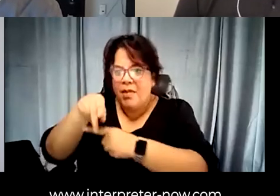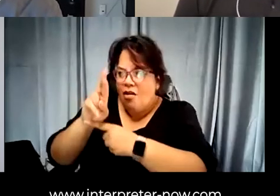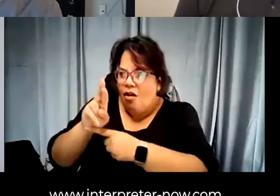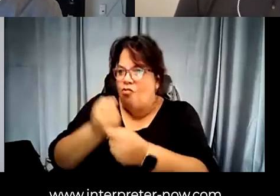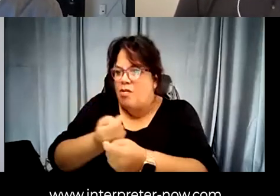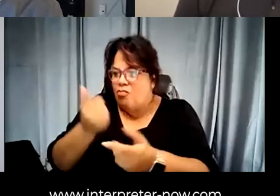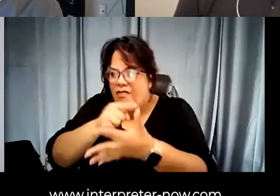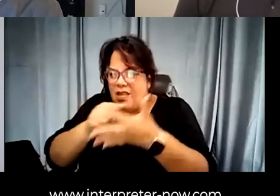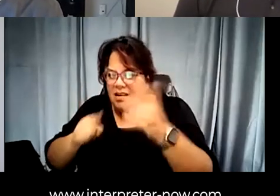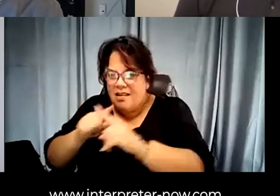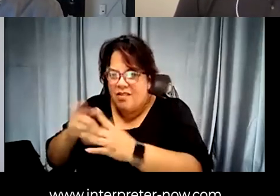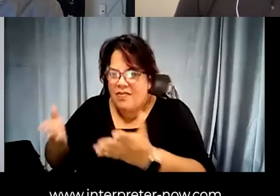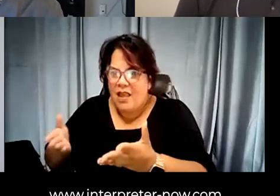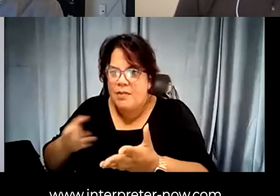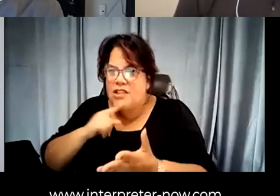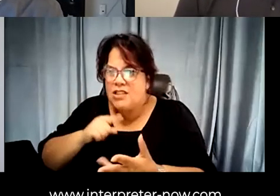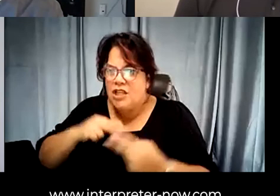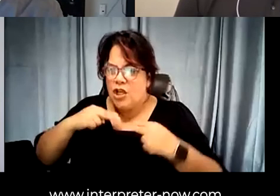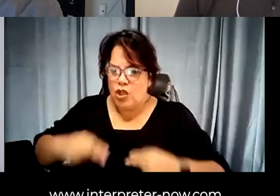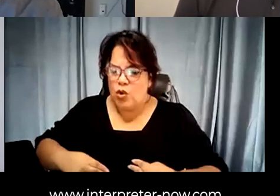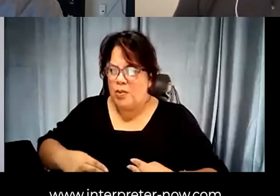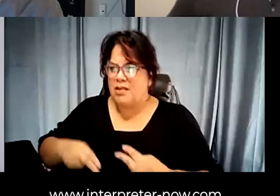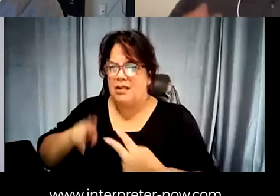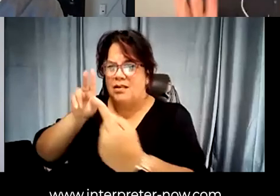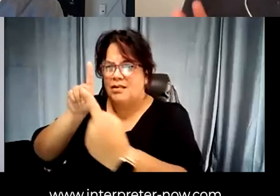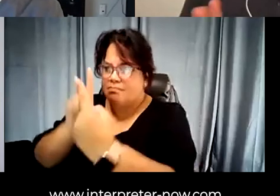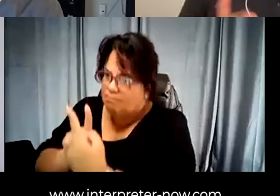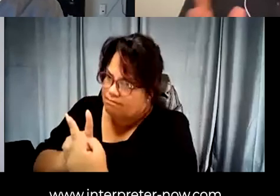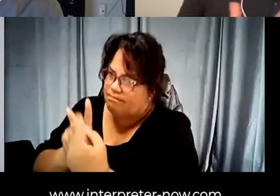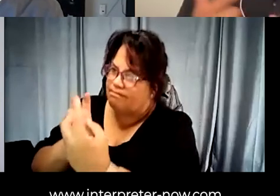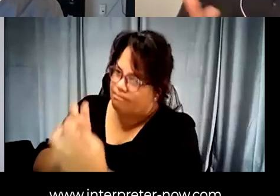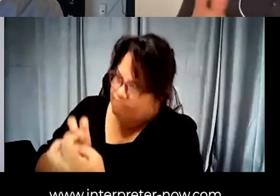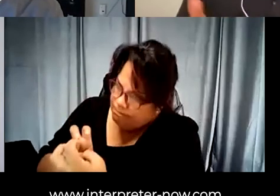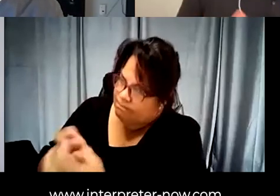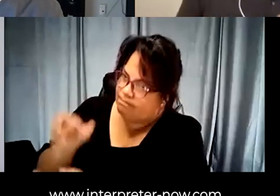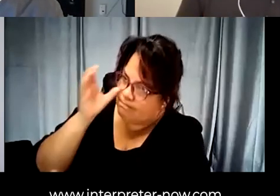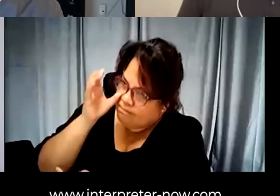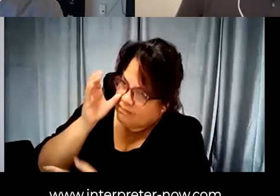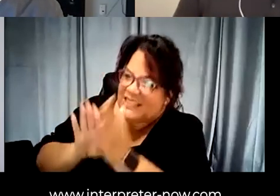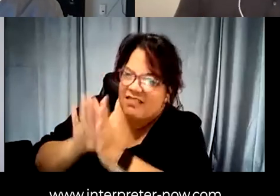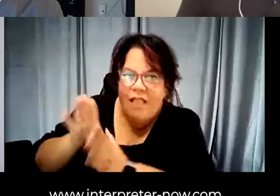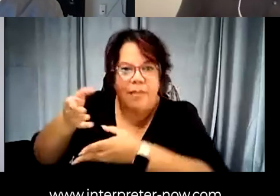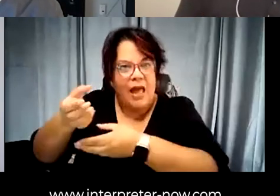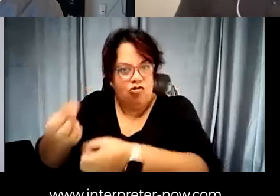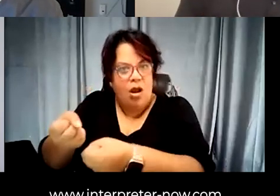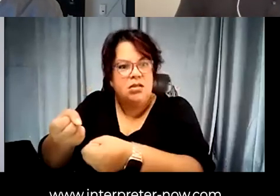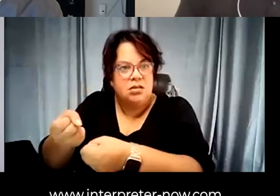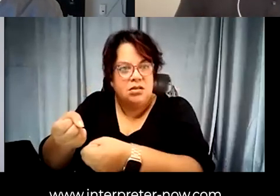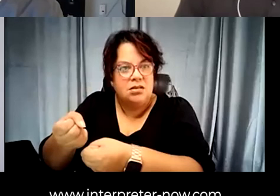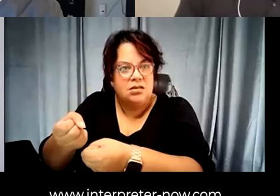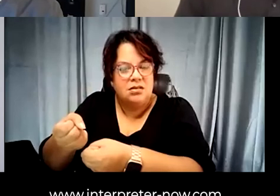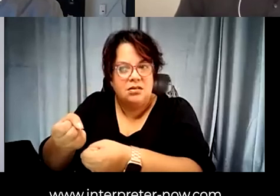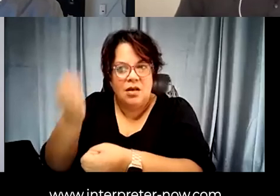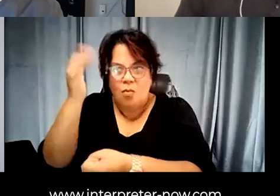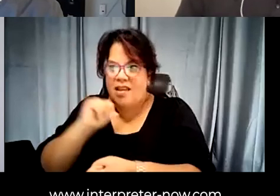as an ally, show up human to human. If you built that trust, mind you got to build that trust first. Otherwise I'm not going to